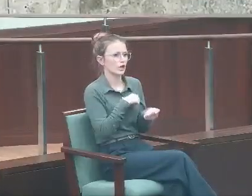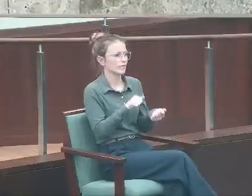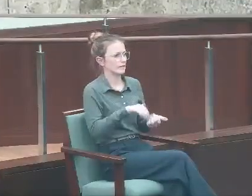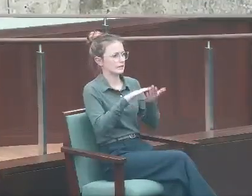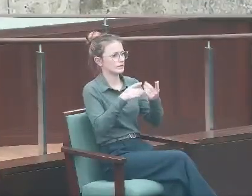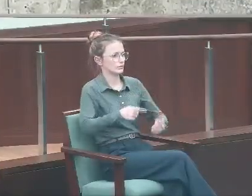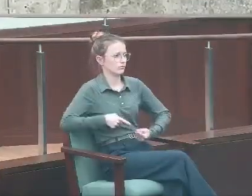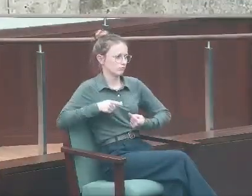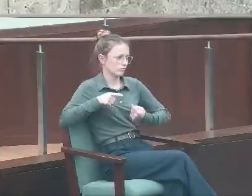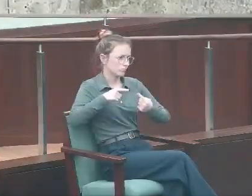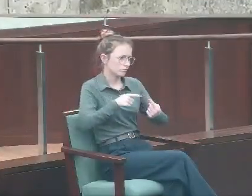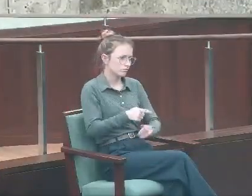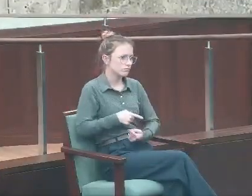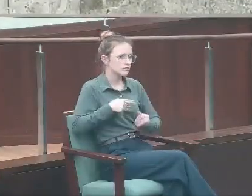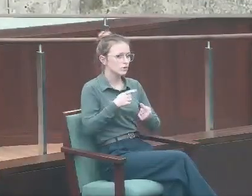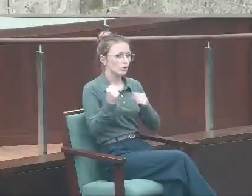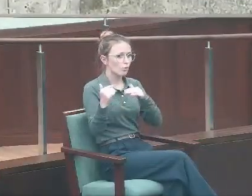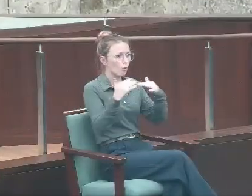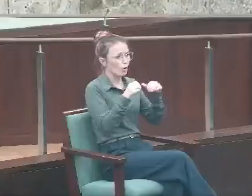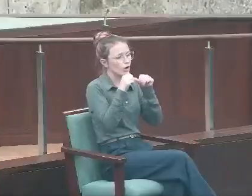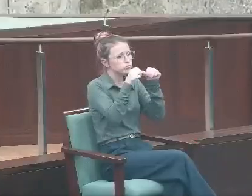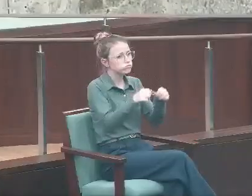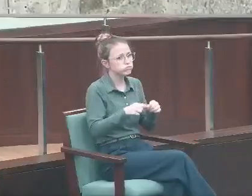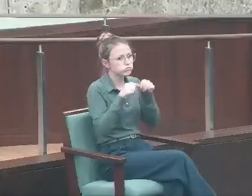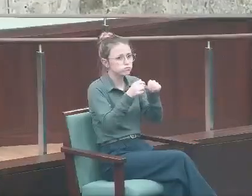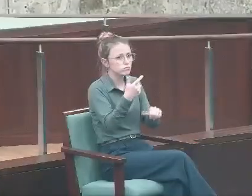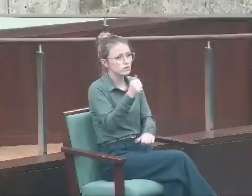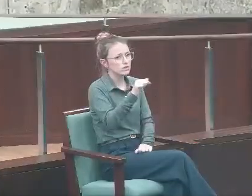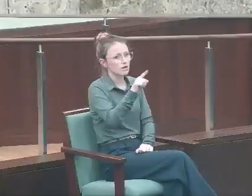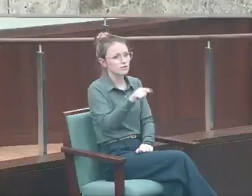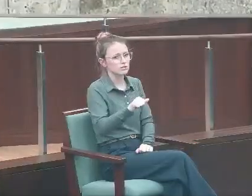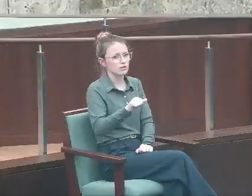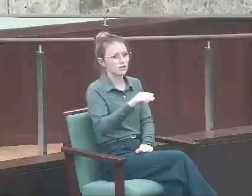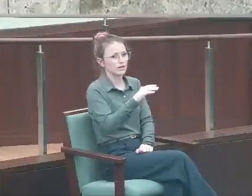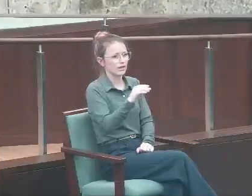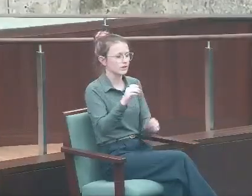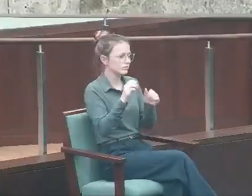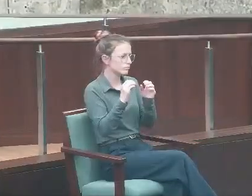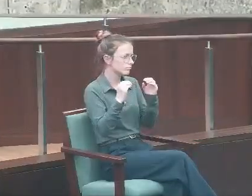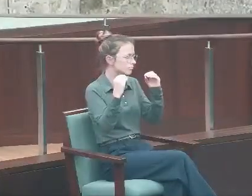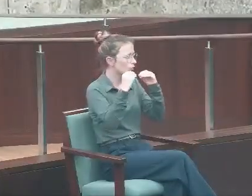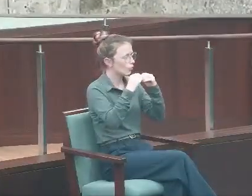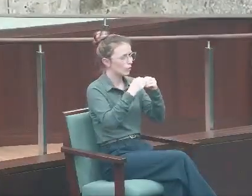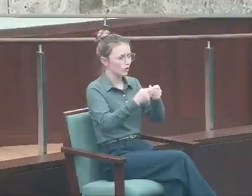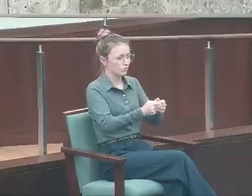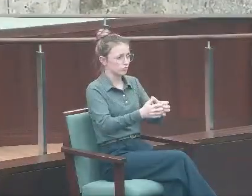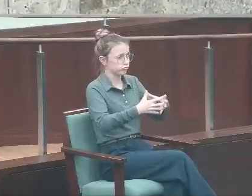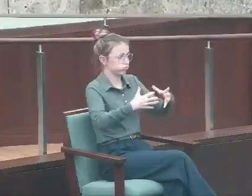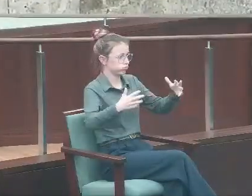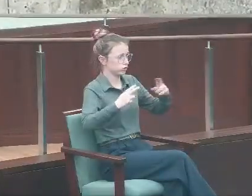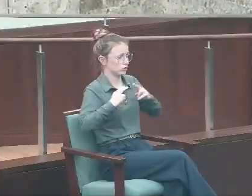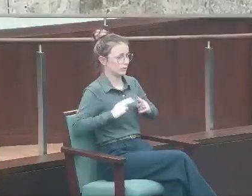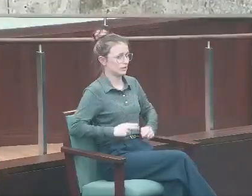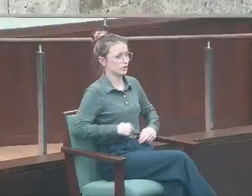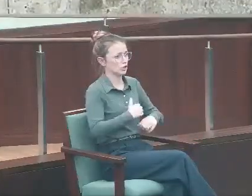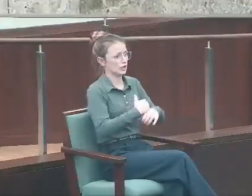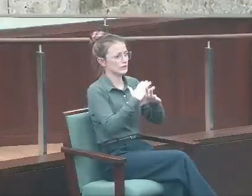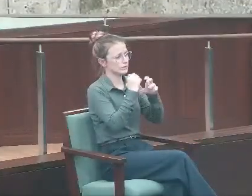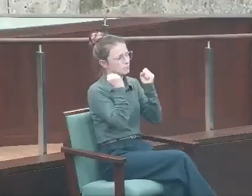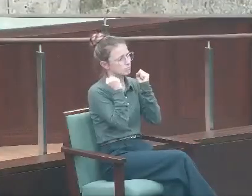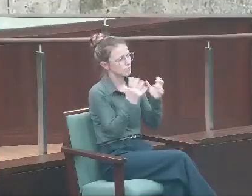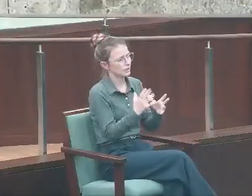War continues in Gaza amid a deepening humanitarian crisis. Dozens of Israeli